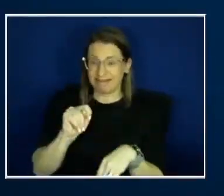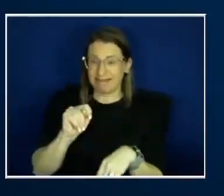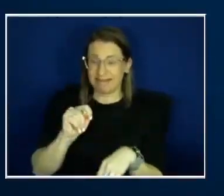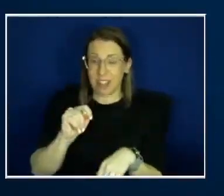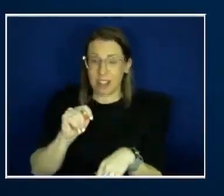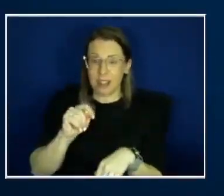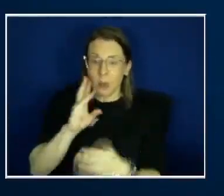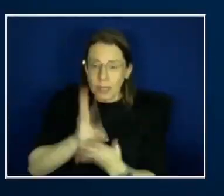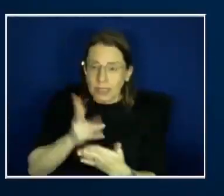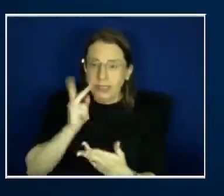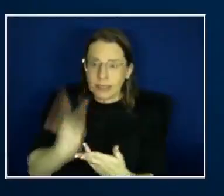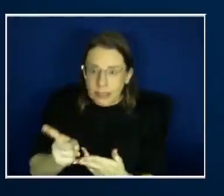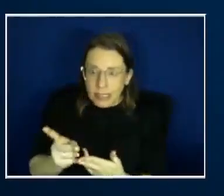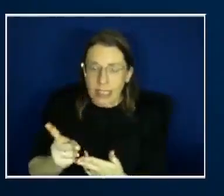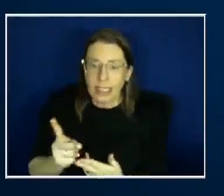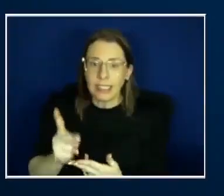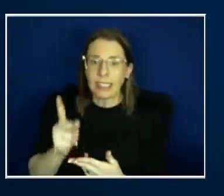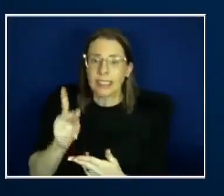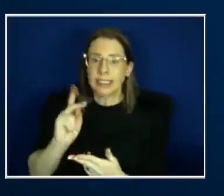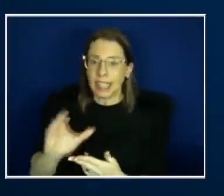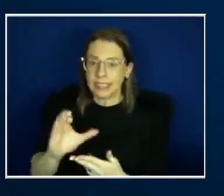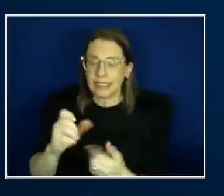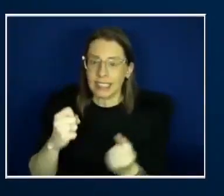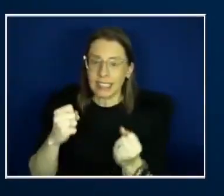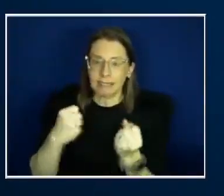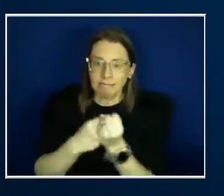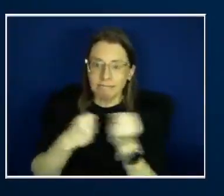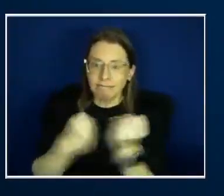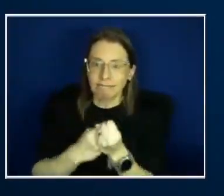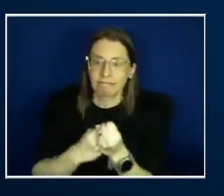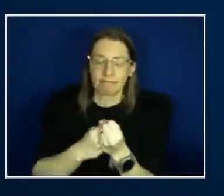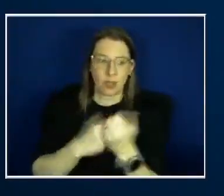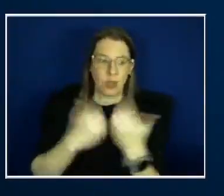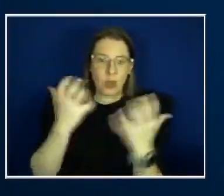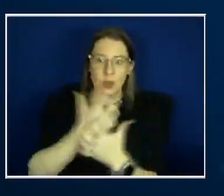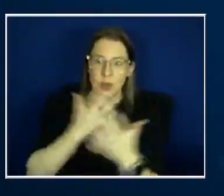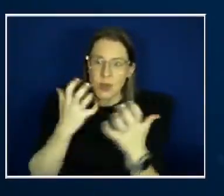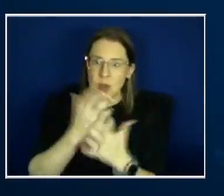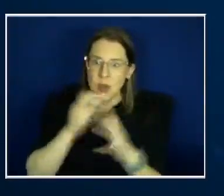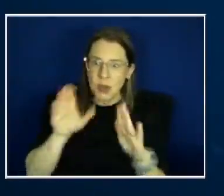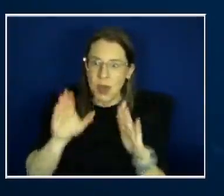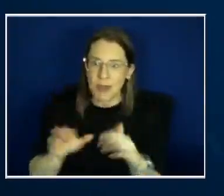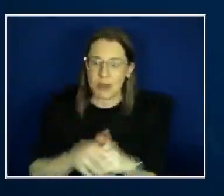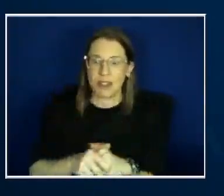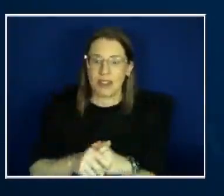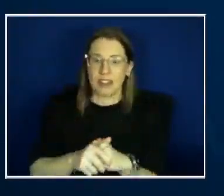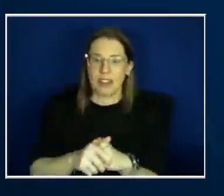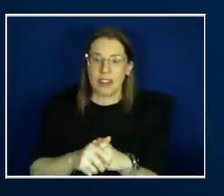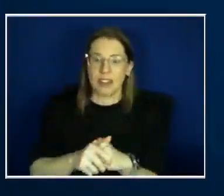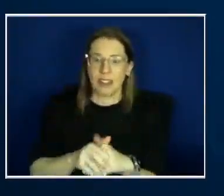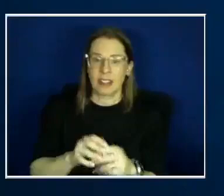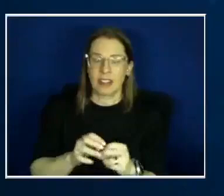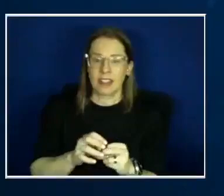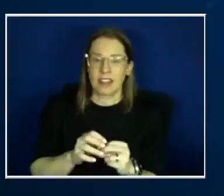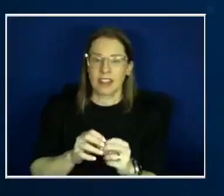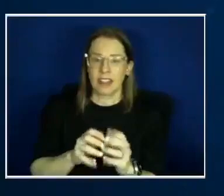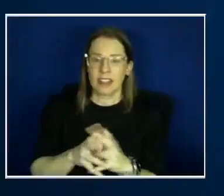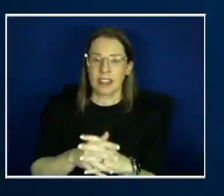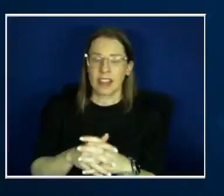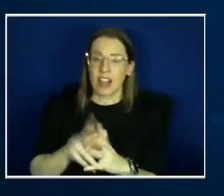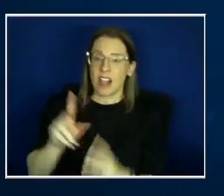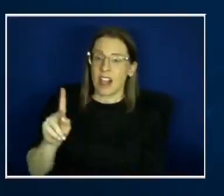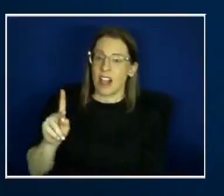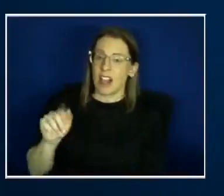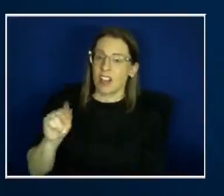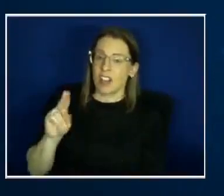support in Kansas City around sports in general is incredible. The fact that translated from Kauffman Stadium, from